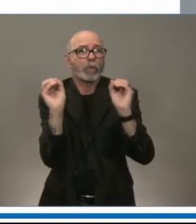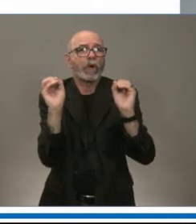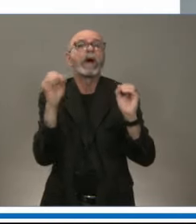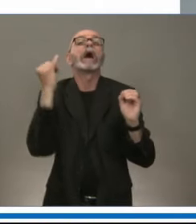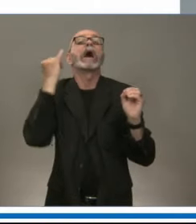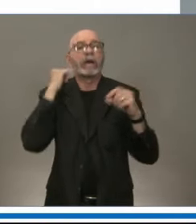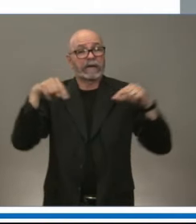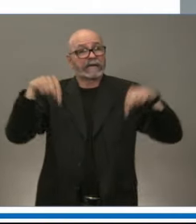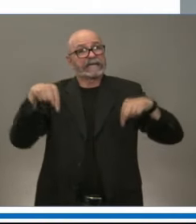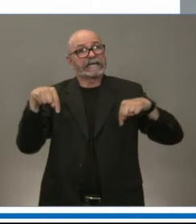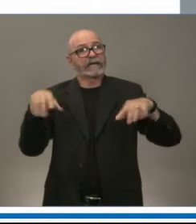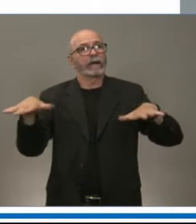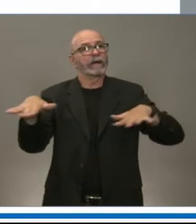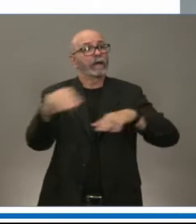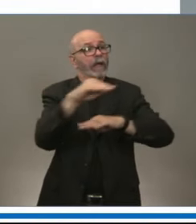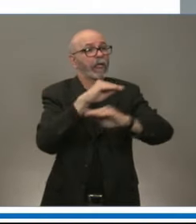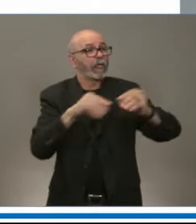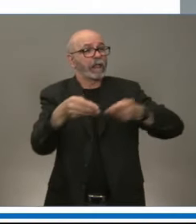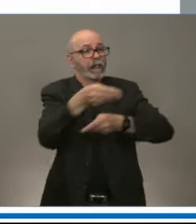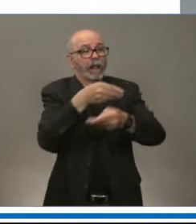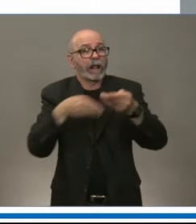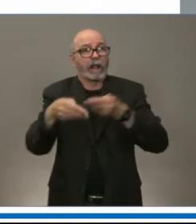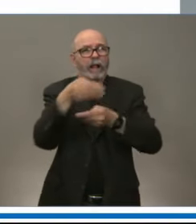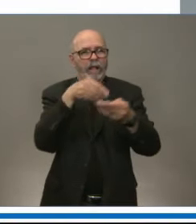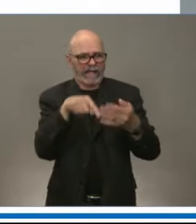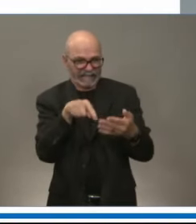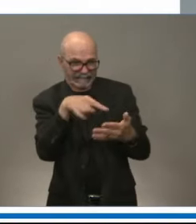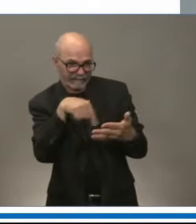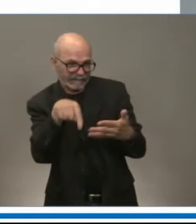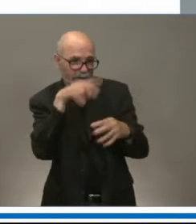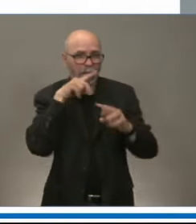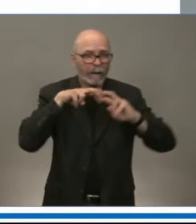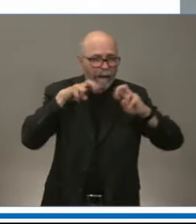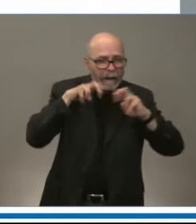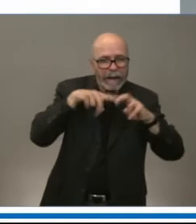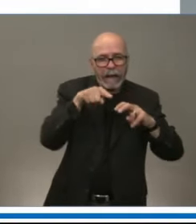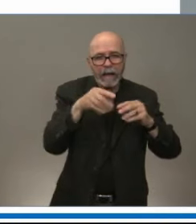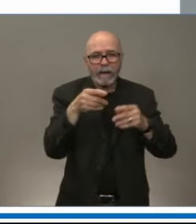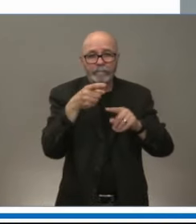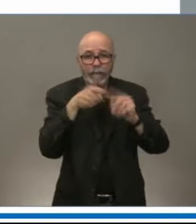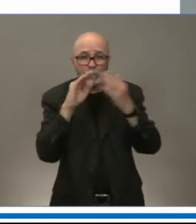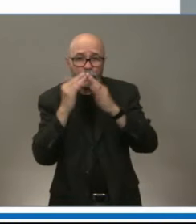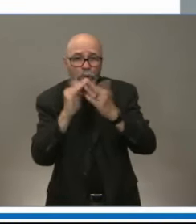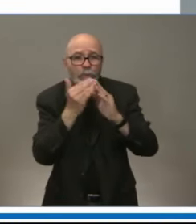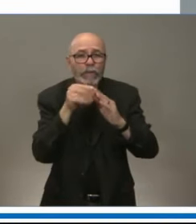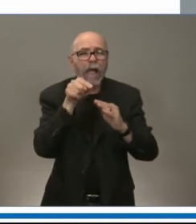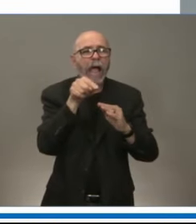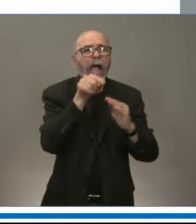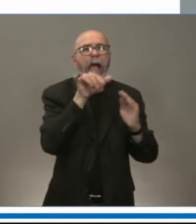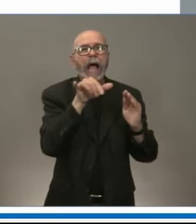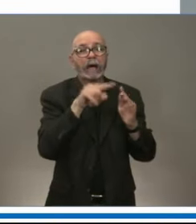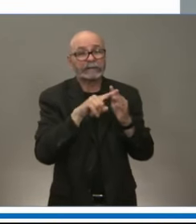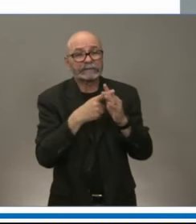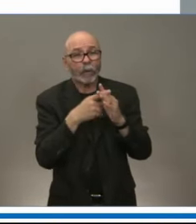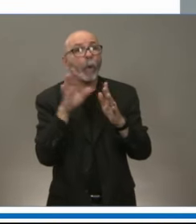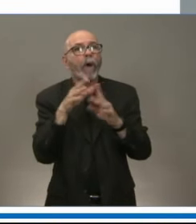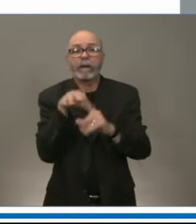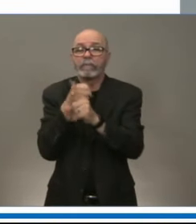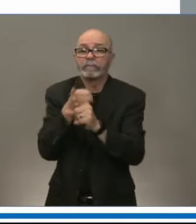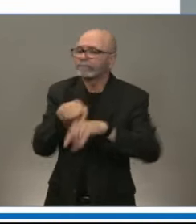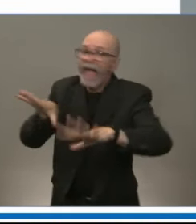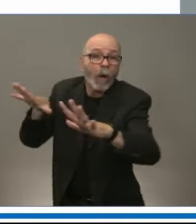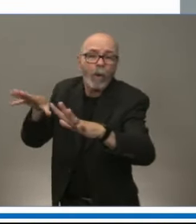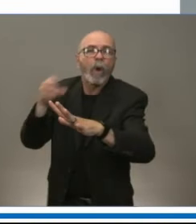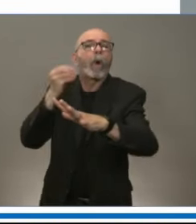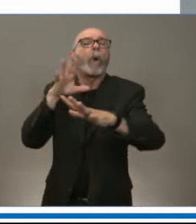spread, the extent, how much it spreads in communities, and how many people become ill, and how much